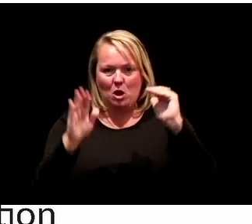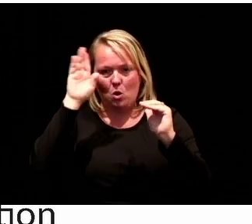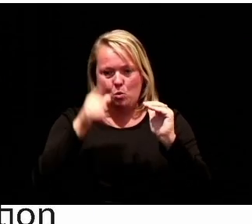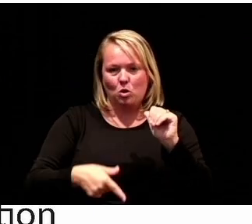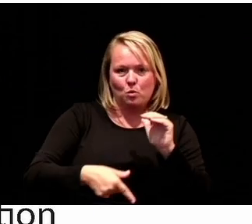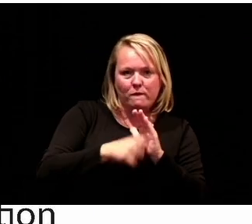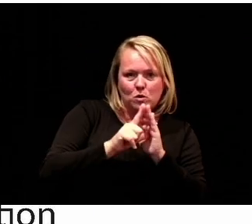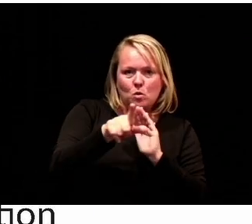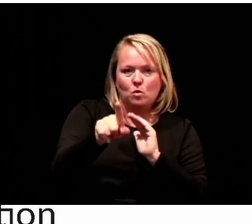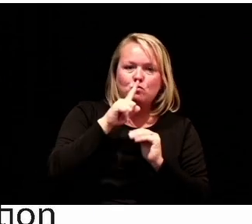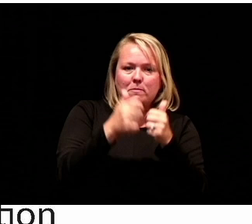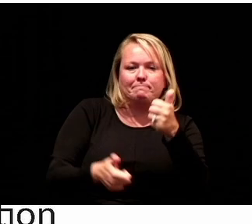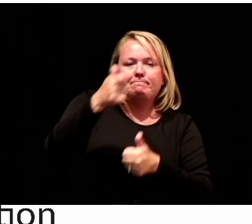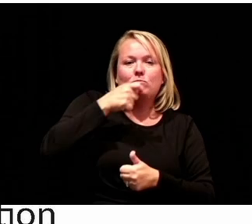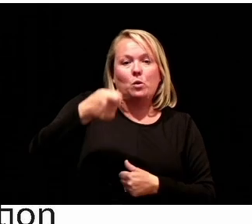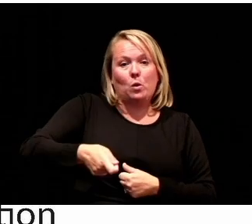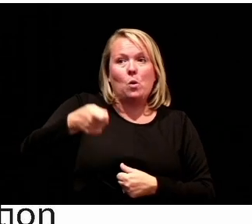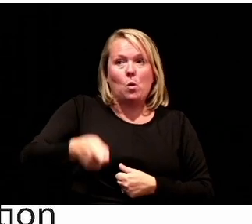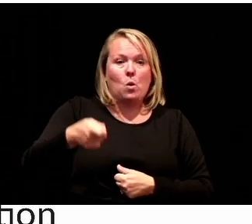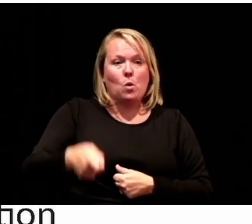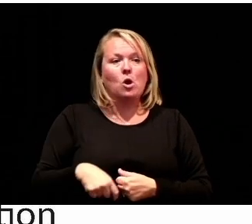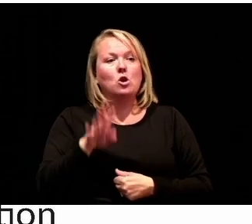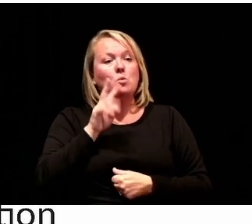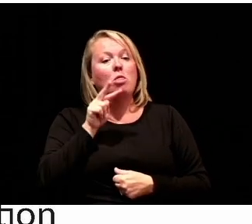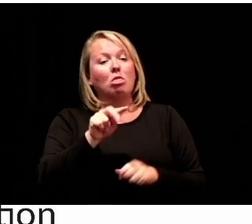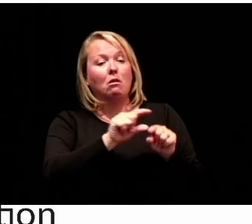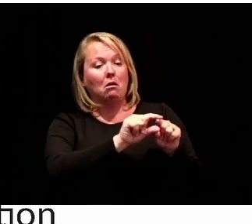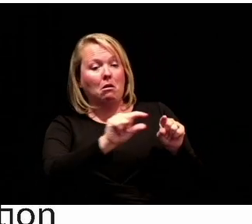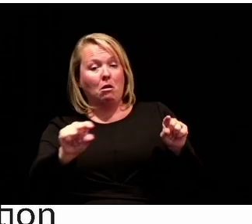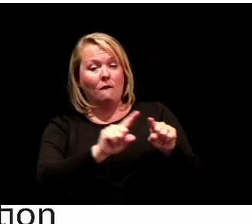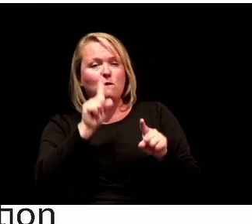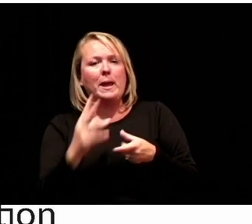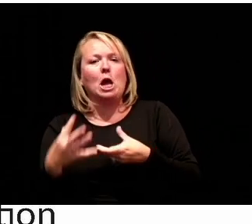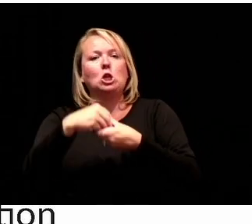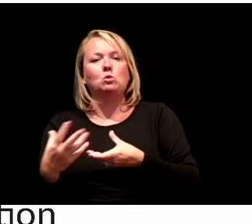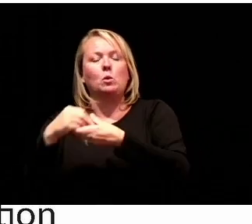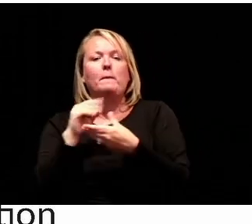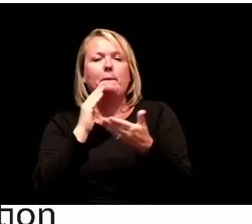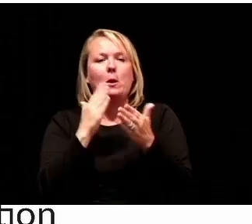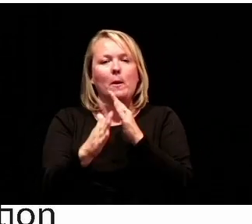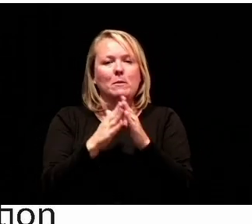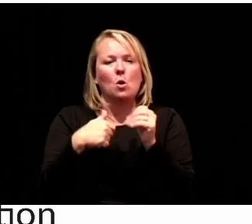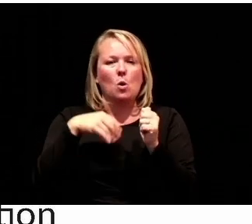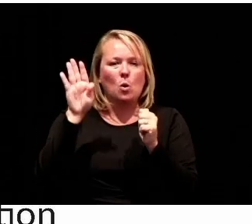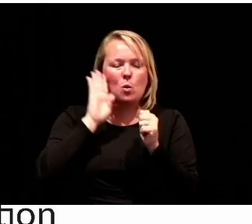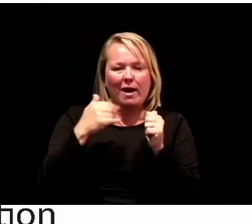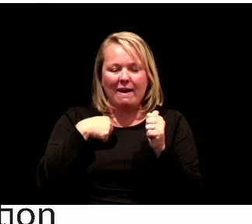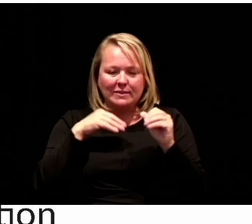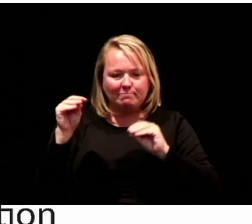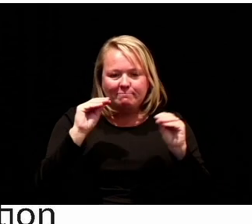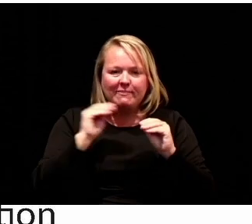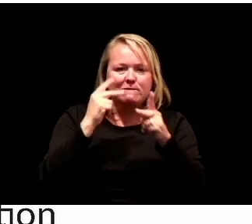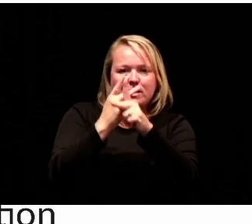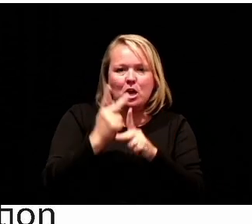disparate impact theory of liability. 1968, Kerner Commission, America going to two societies, separate and unequal. April 68,